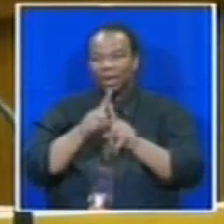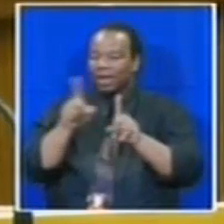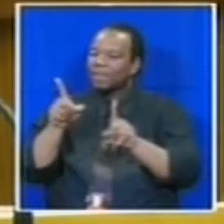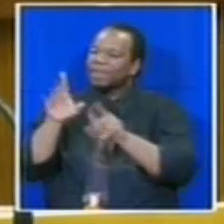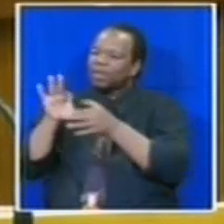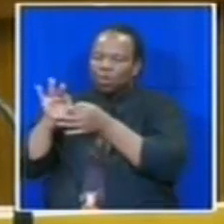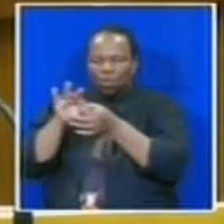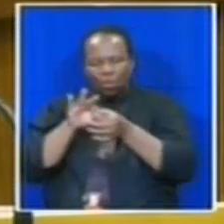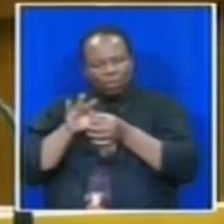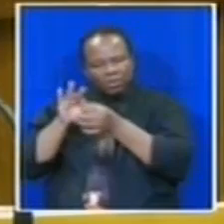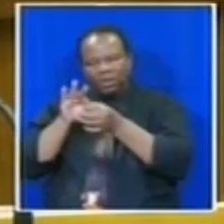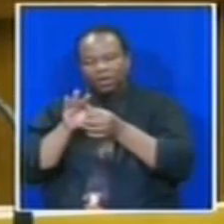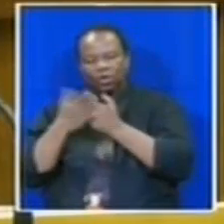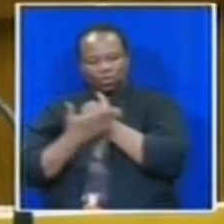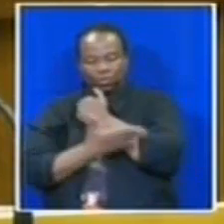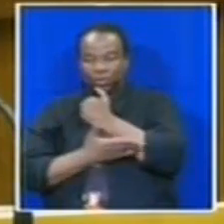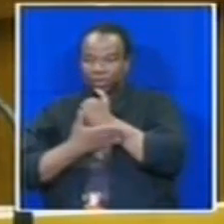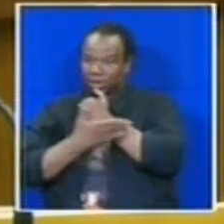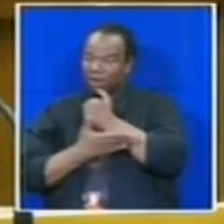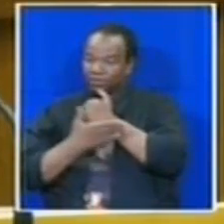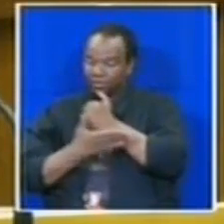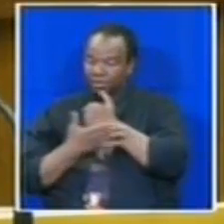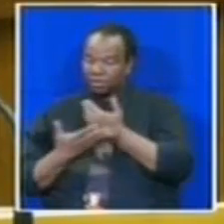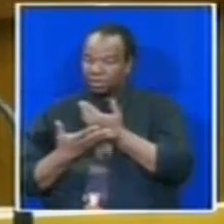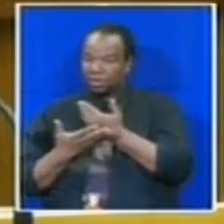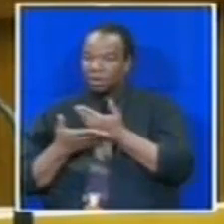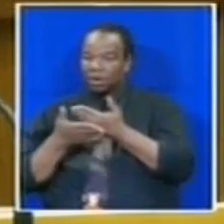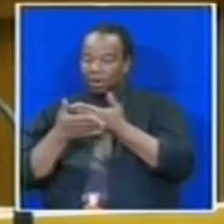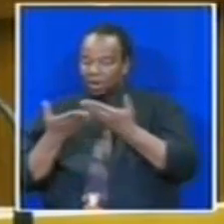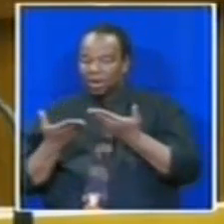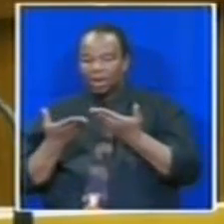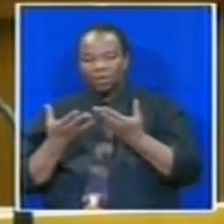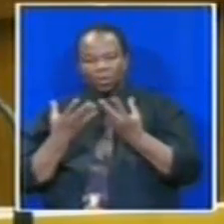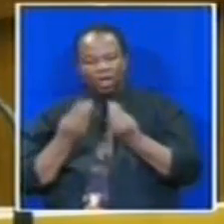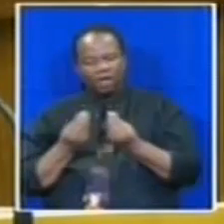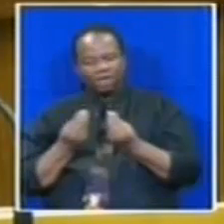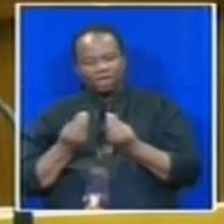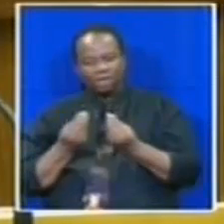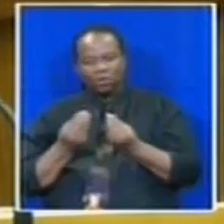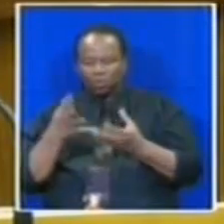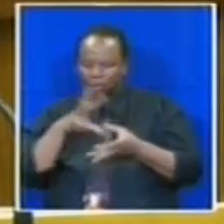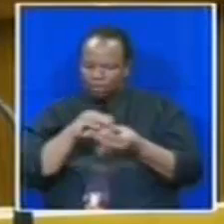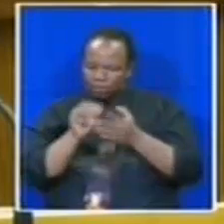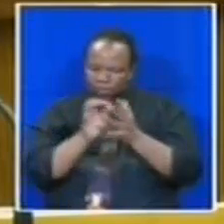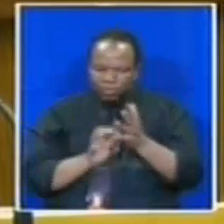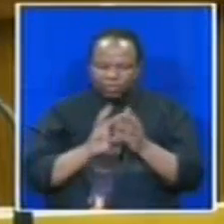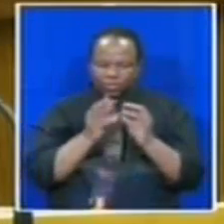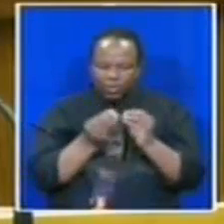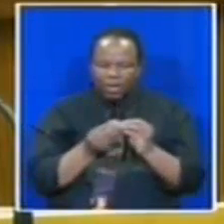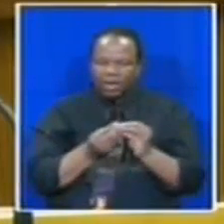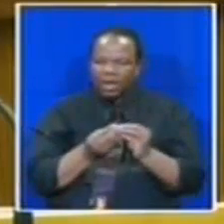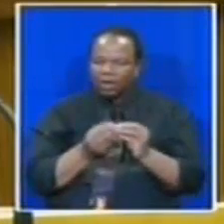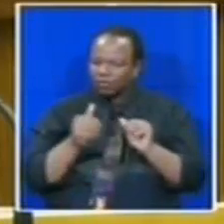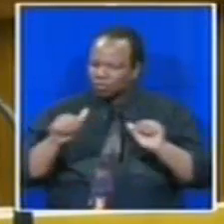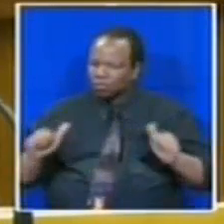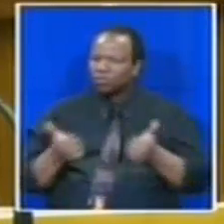has been a very crucial part of putting together this very well-measured, well-balanced fiscal and